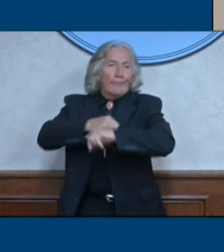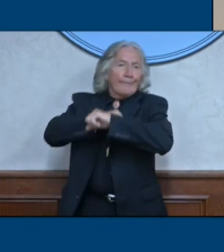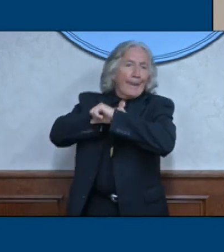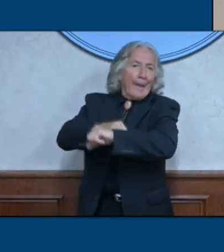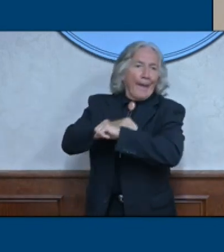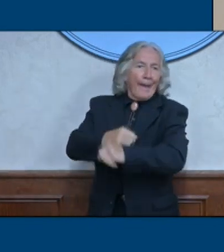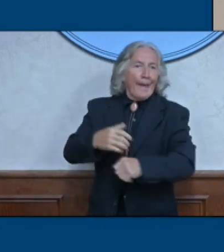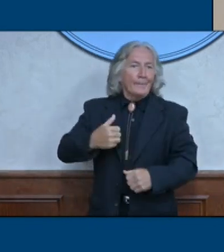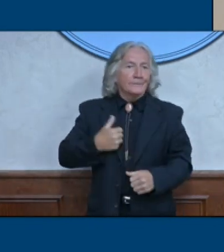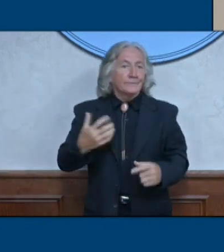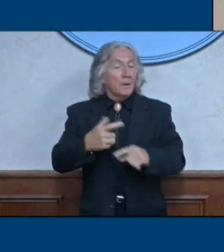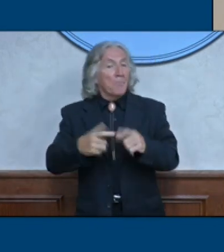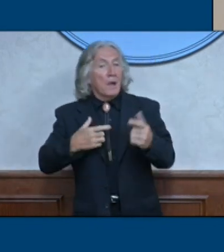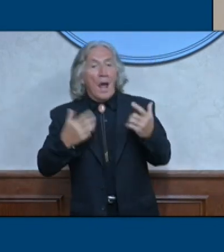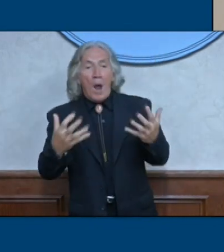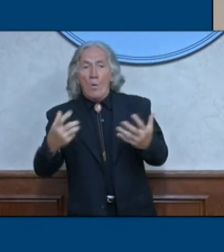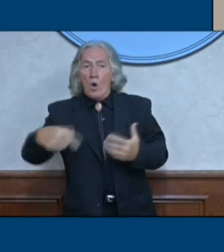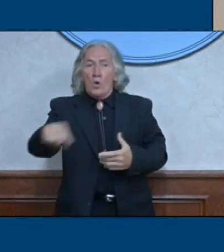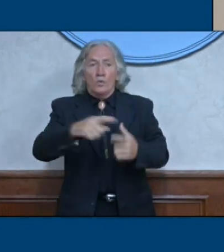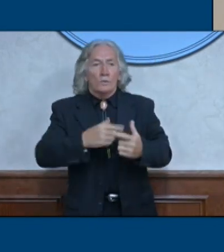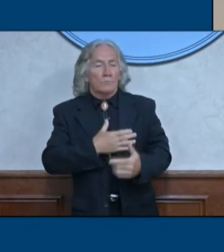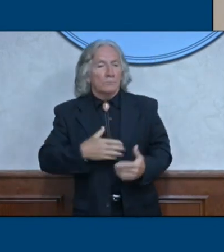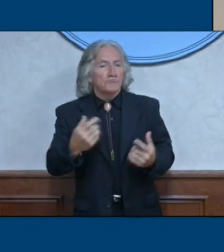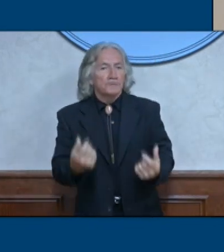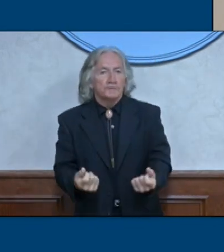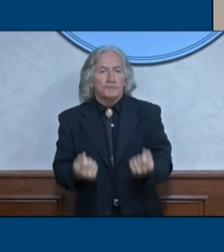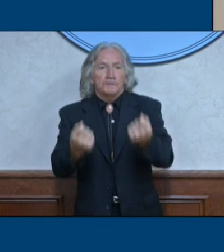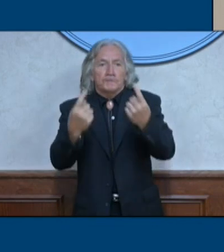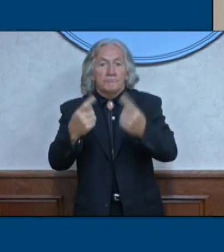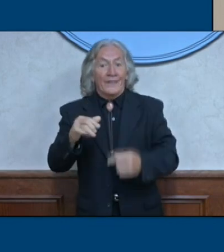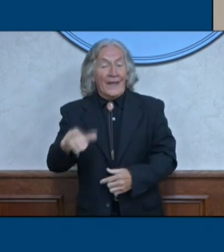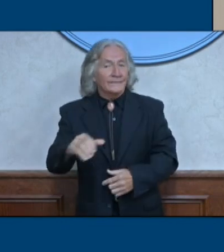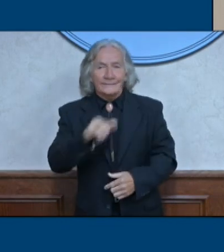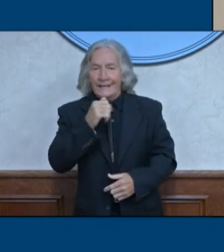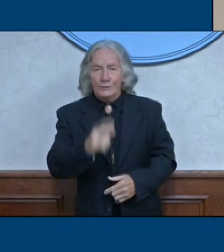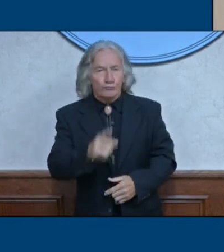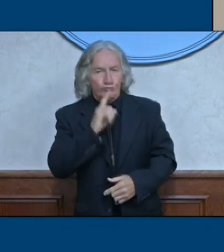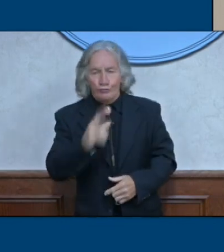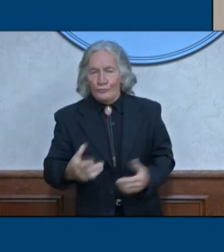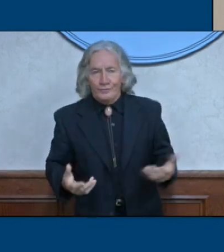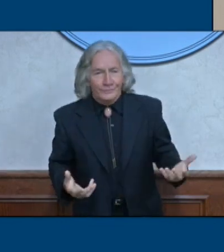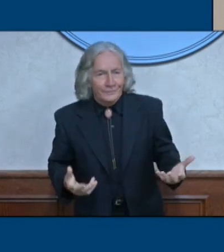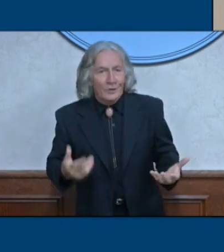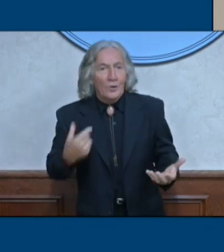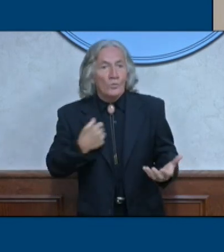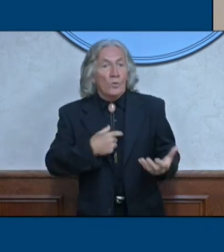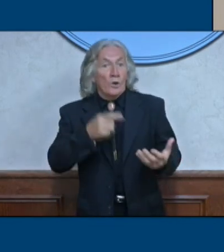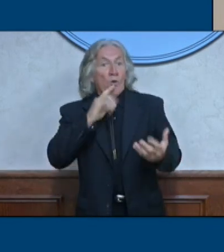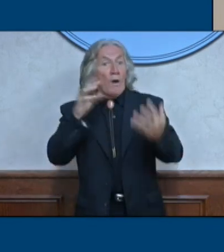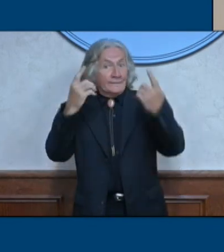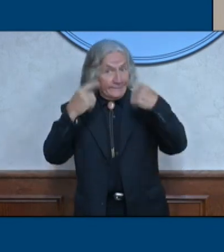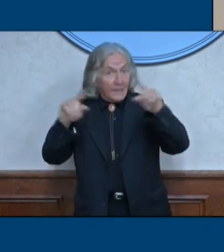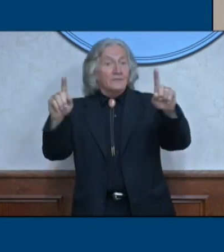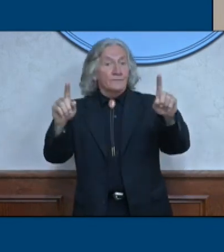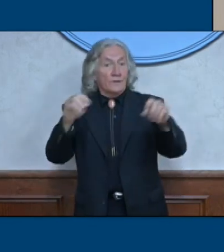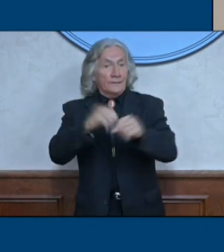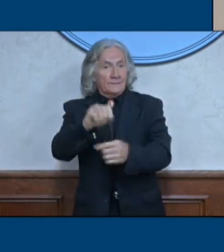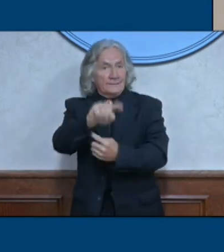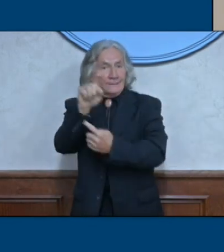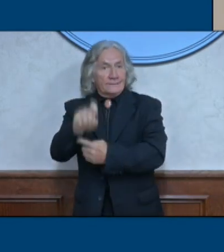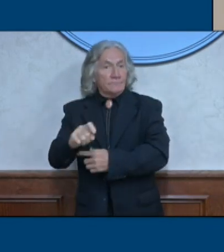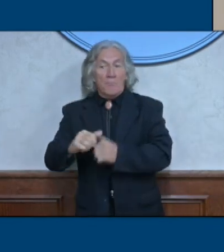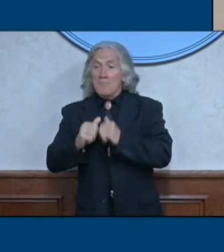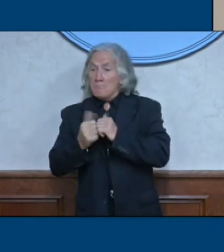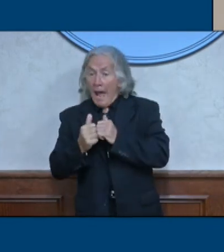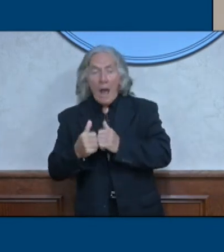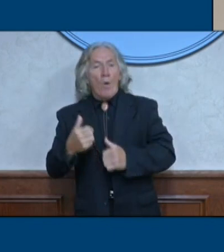precautions. And I want you to understand that nothing could be further from the truth. We have been successful in Texas